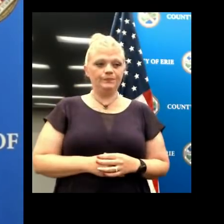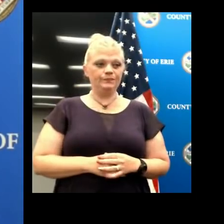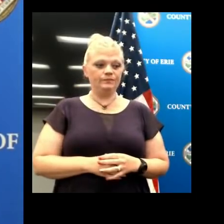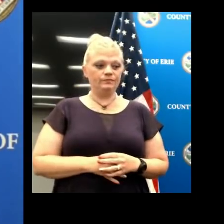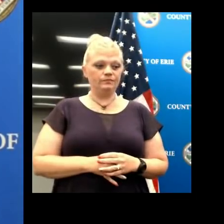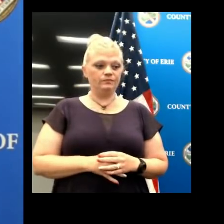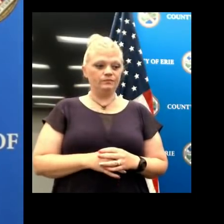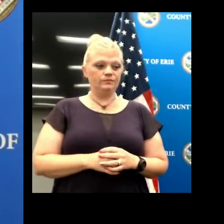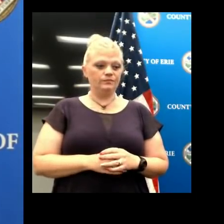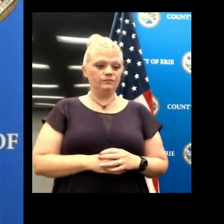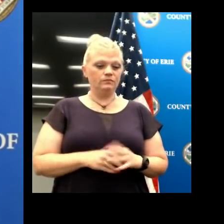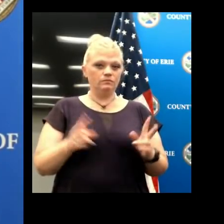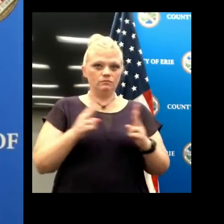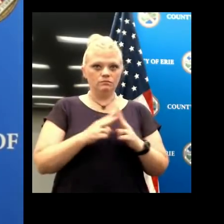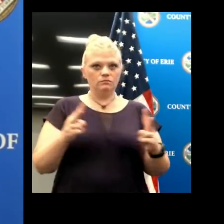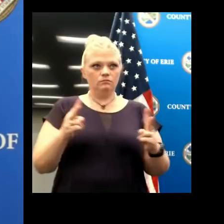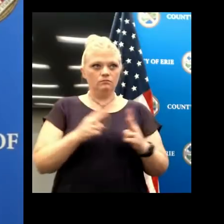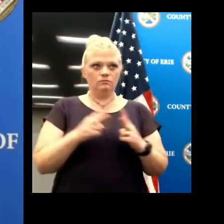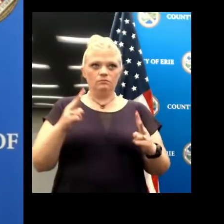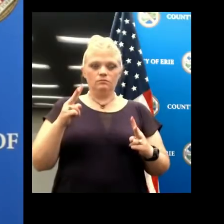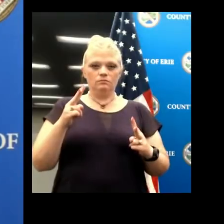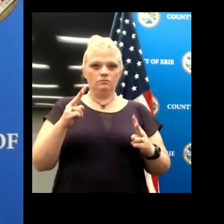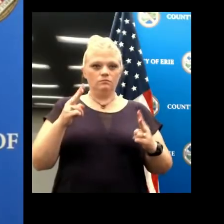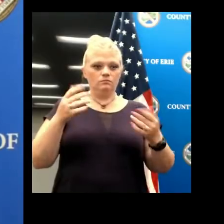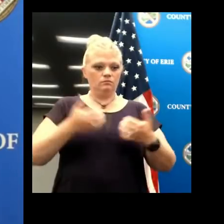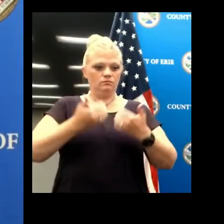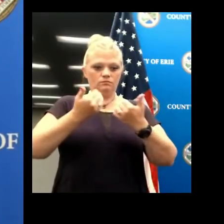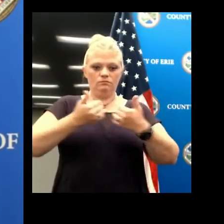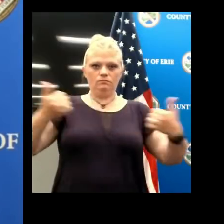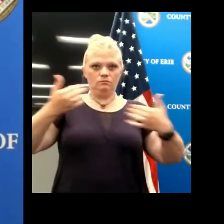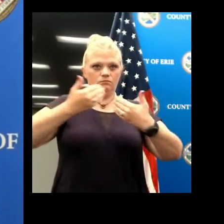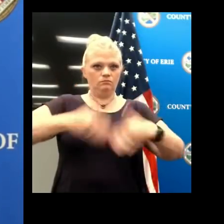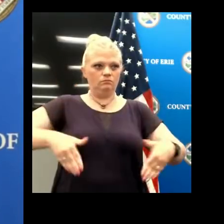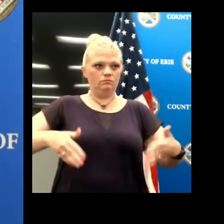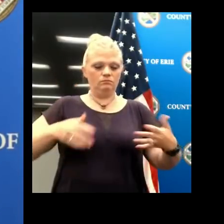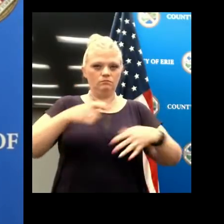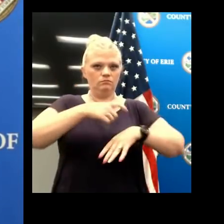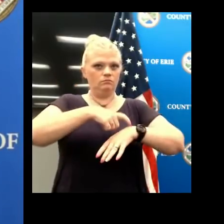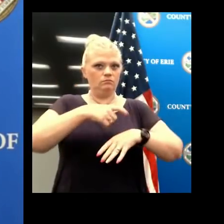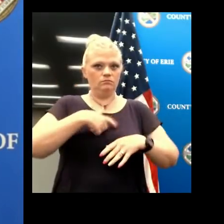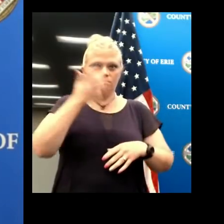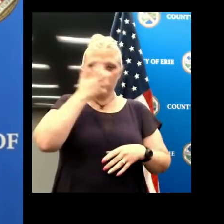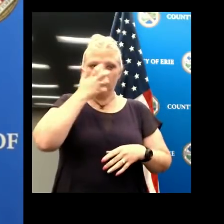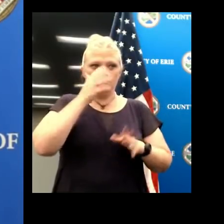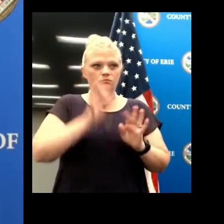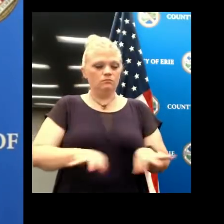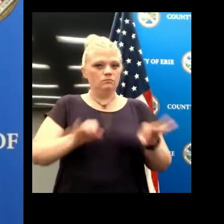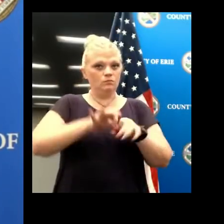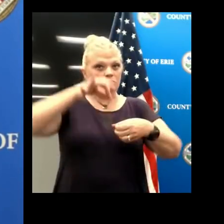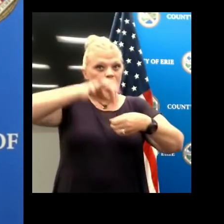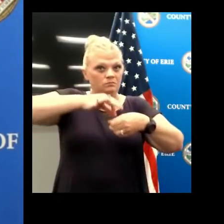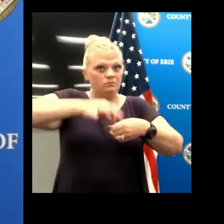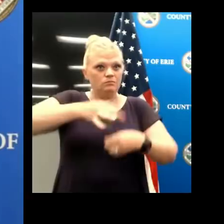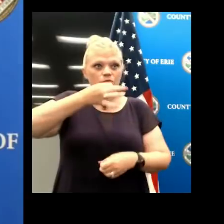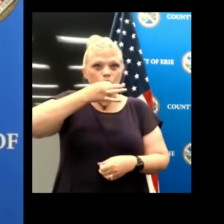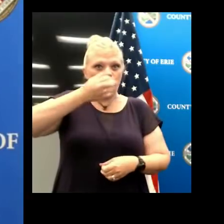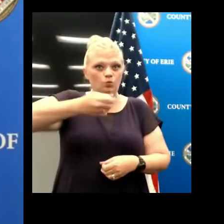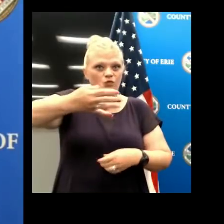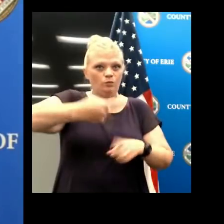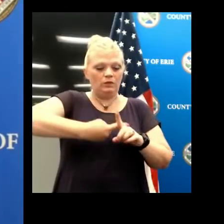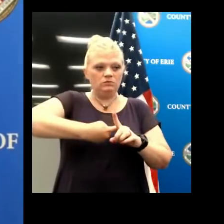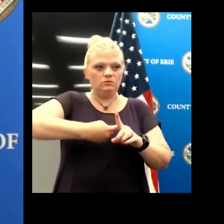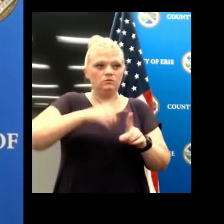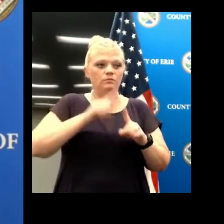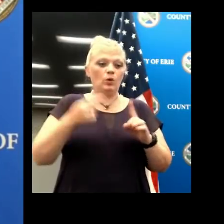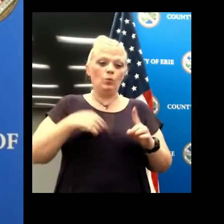It is a very, very divisive time in our country, especially with an election just a couple months away. But we need to come together